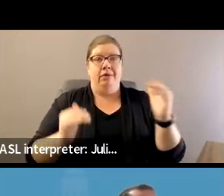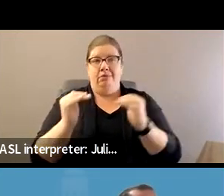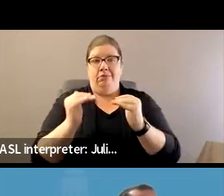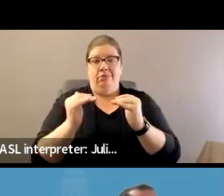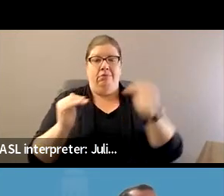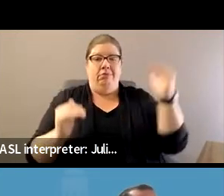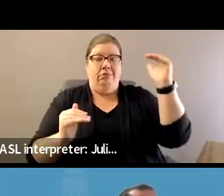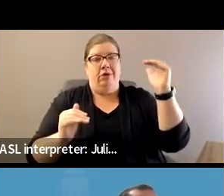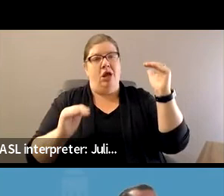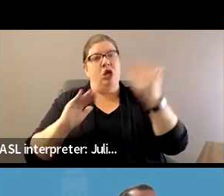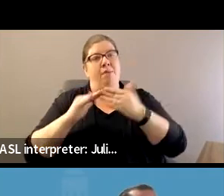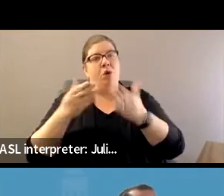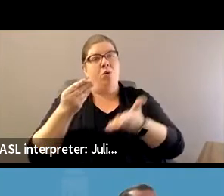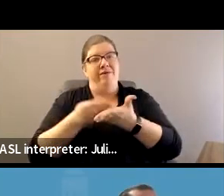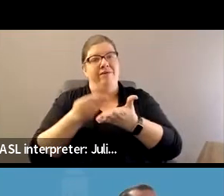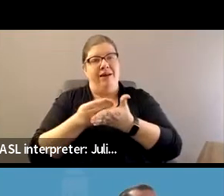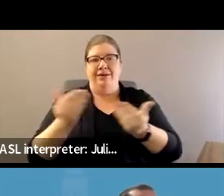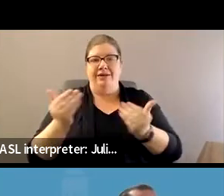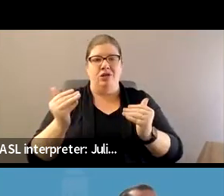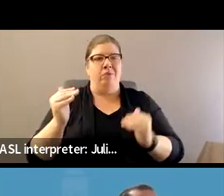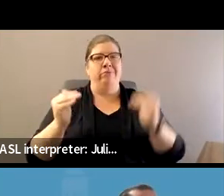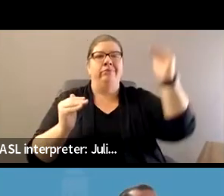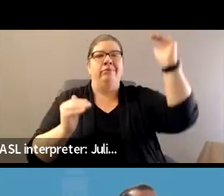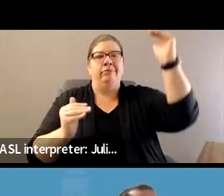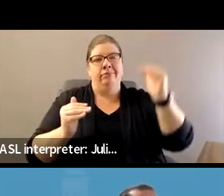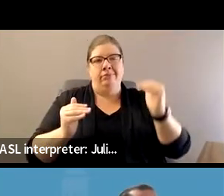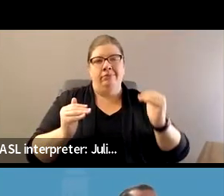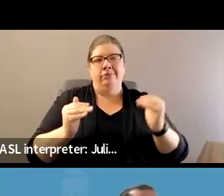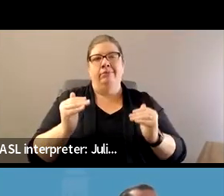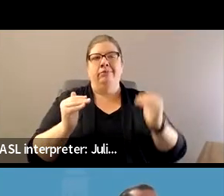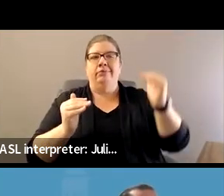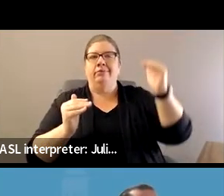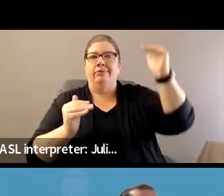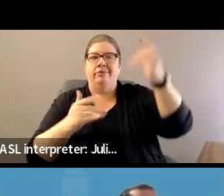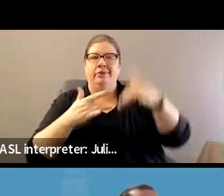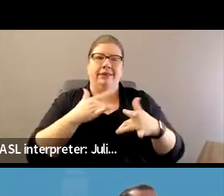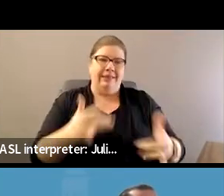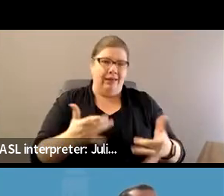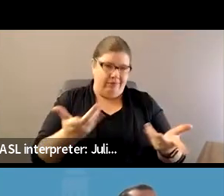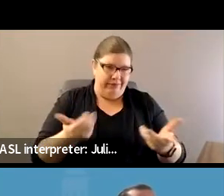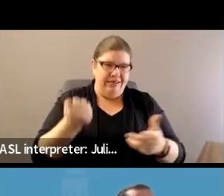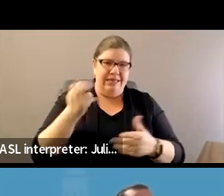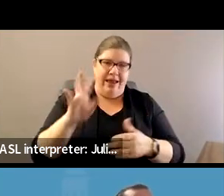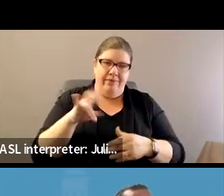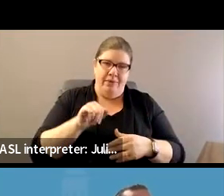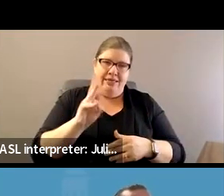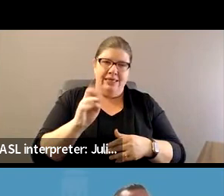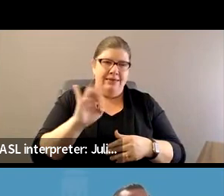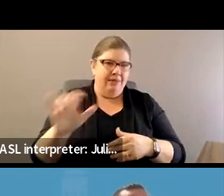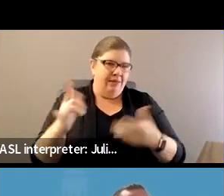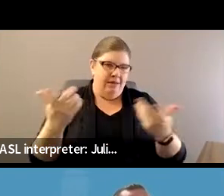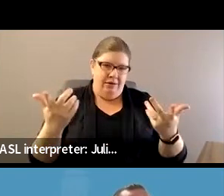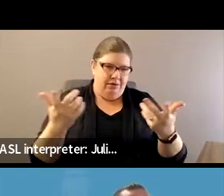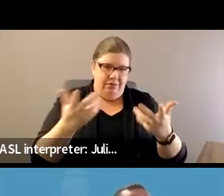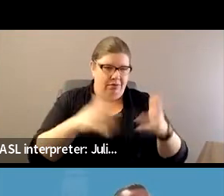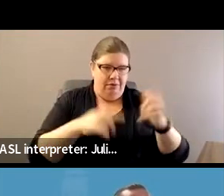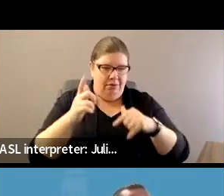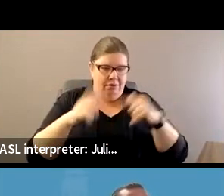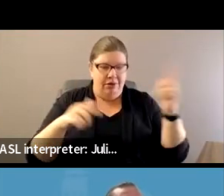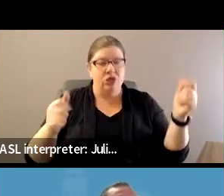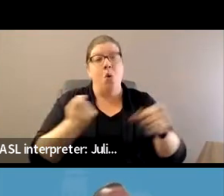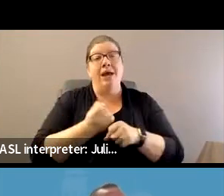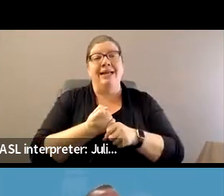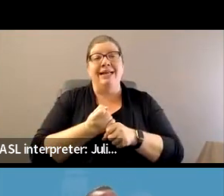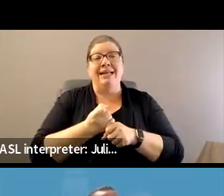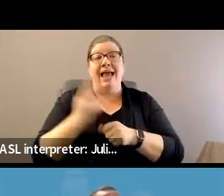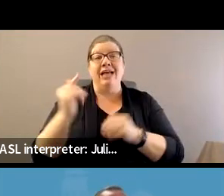year after that is only supposed to be 3-something% too. So then we're back to like 17.6 million into community funded. So it's next year where we